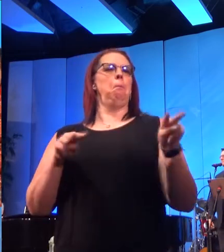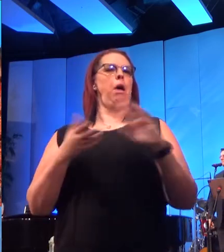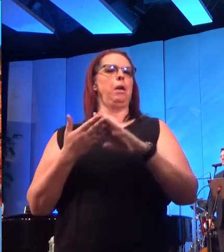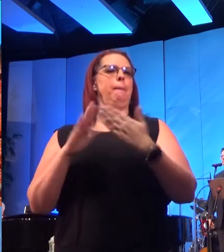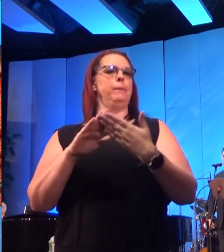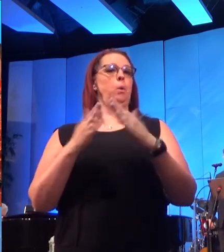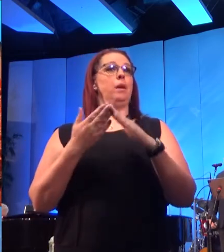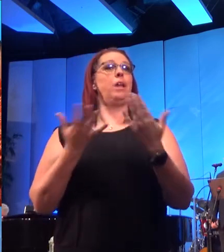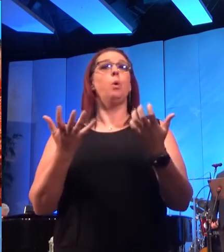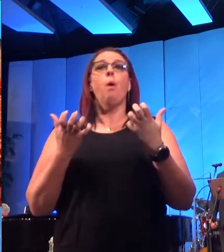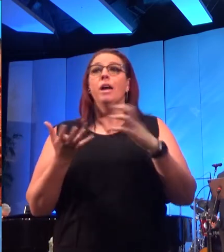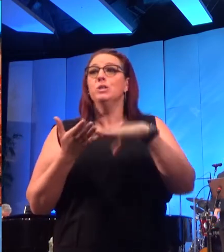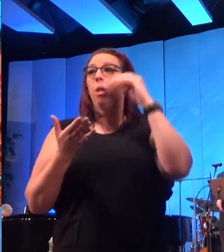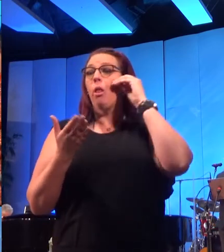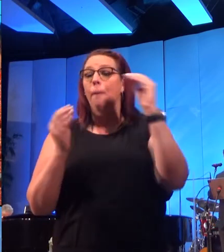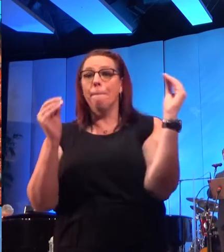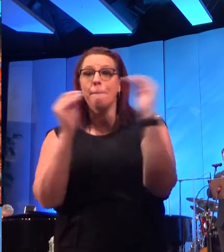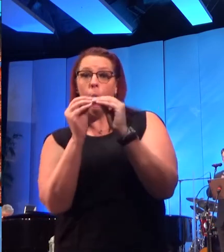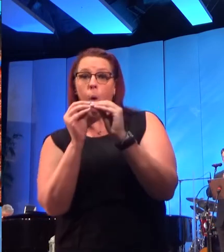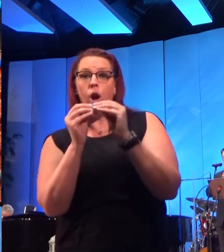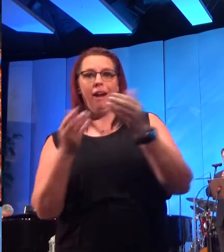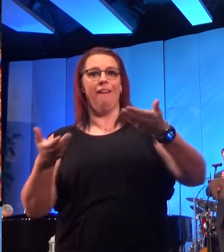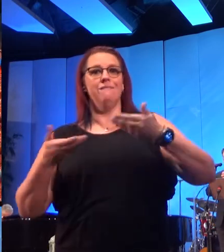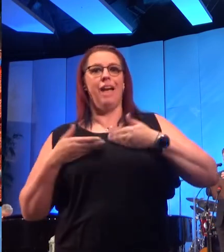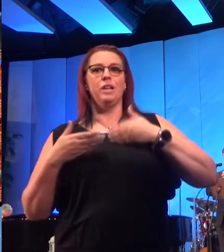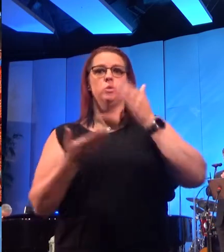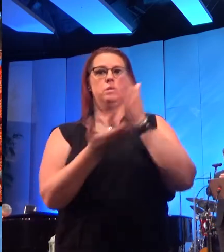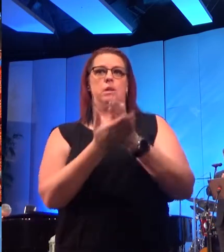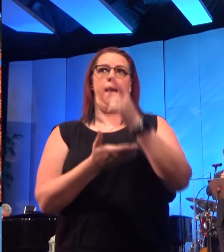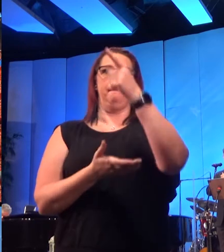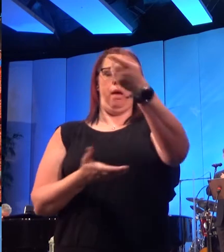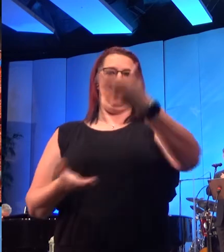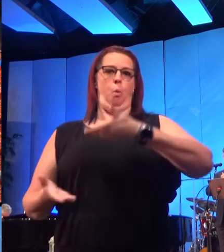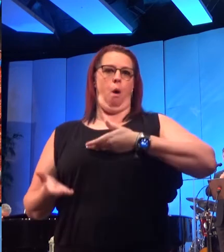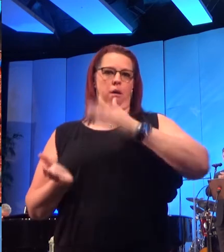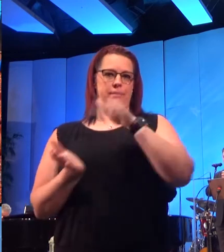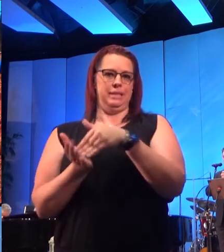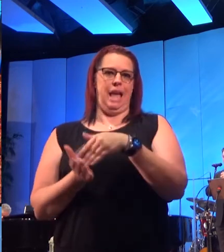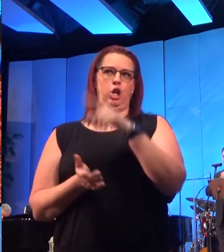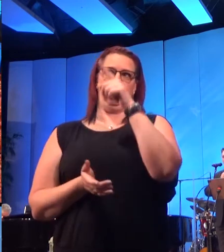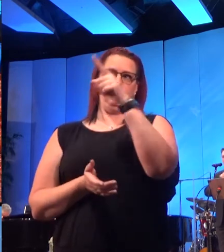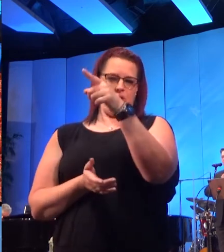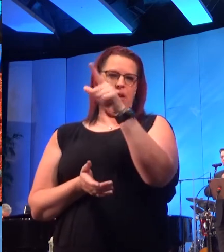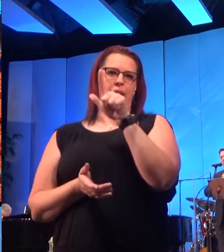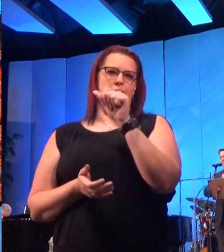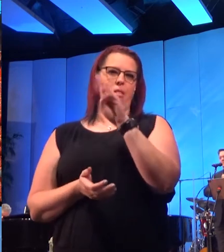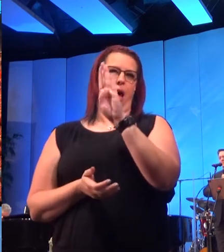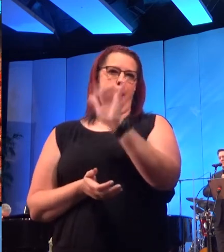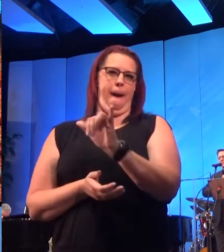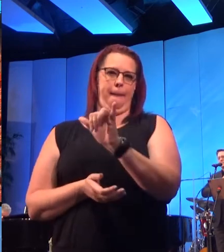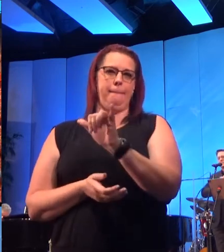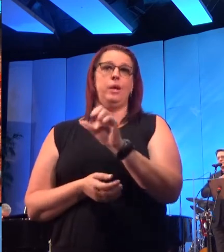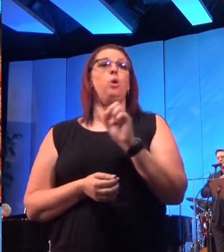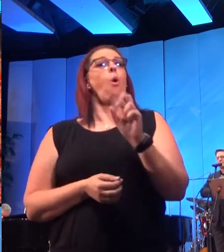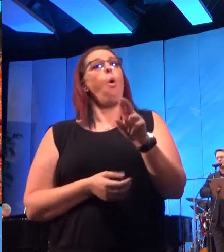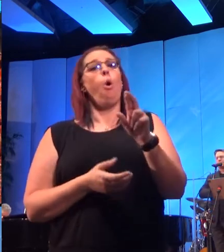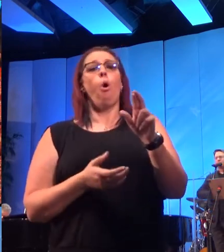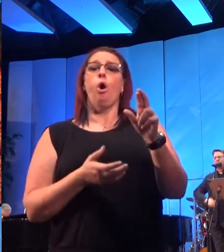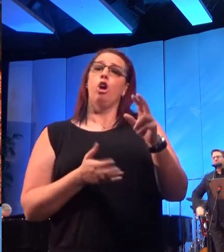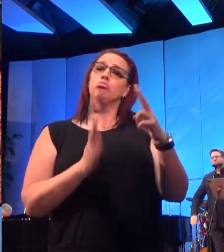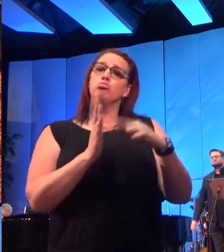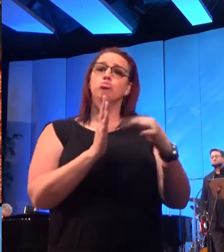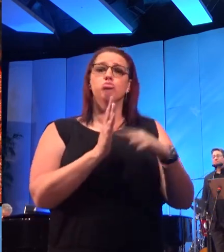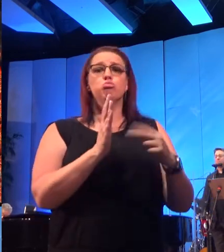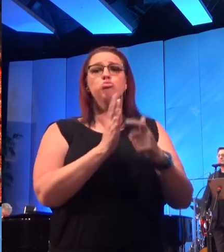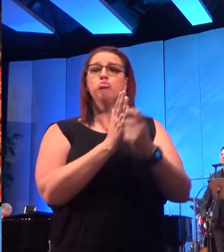learn more, I invite you to stop by our Welcome Center, which is right in the center of the lobby, or grab some brochures on your way